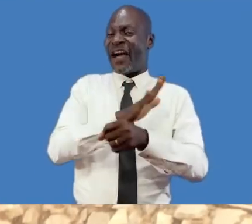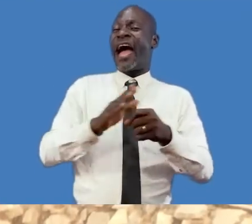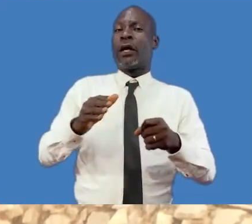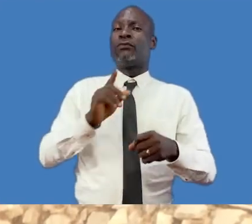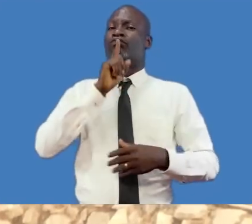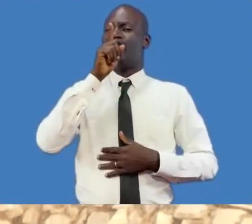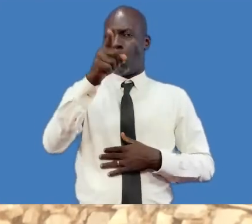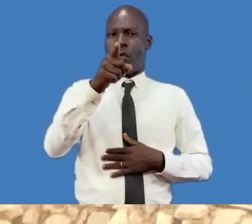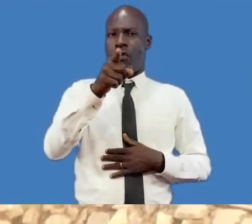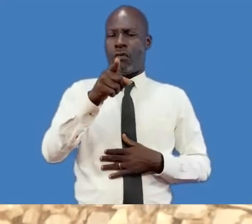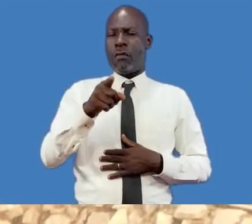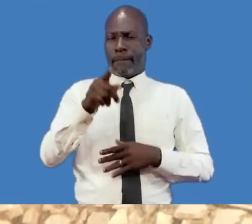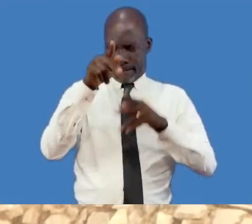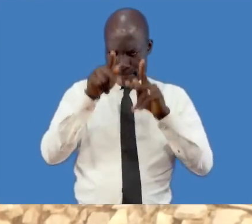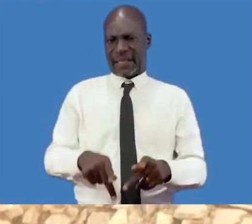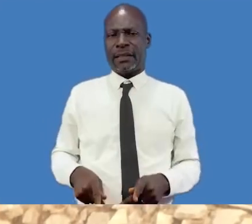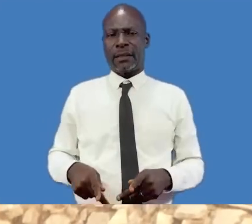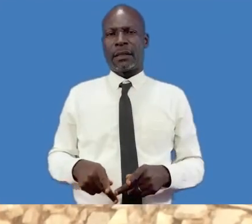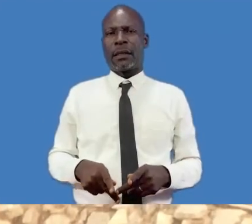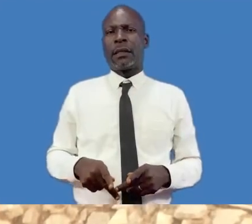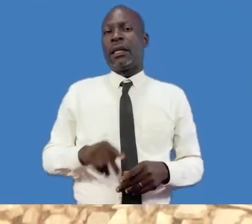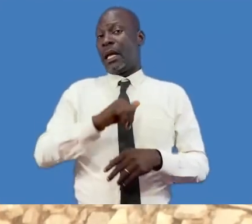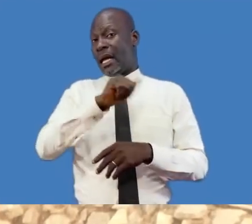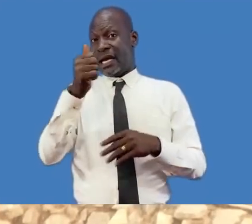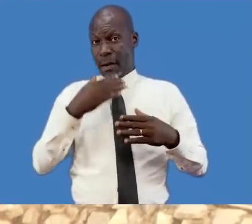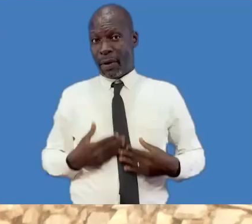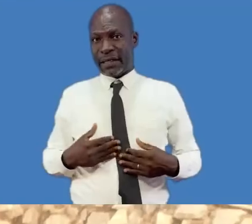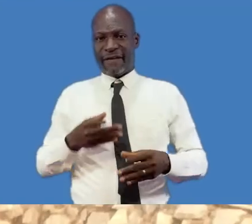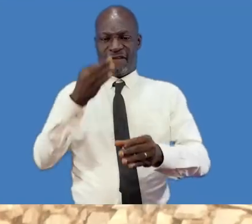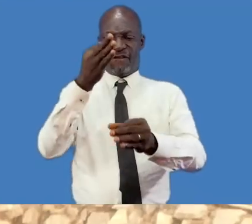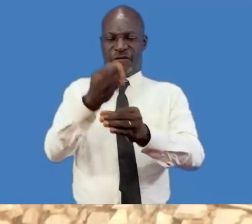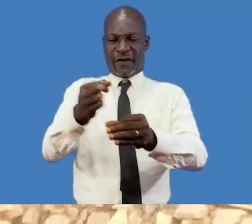ɔnokwafoɔ. Ah, Bronika kasa bɔ sɛ faithfulness.